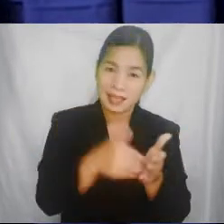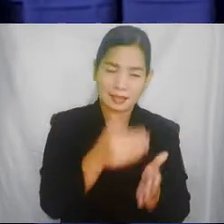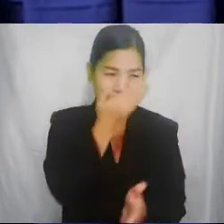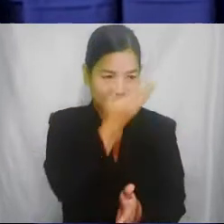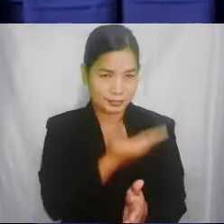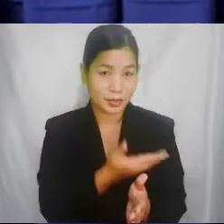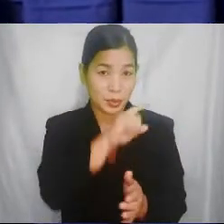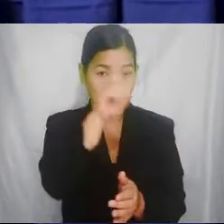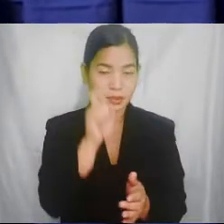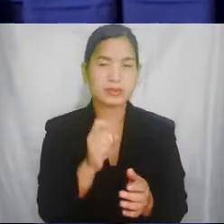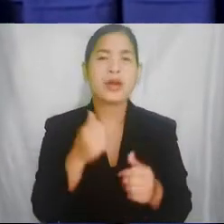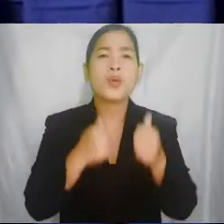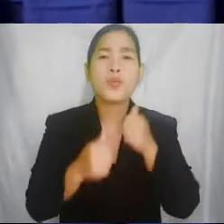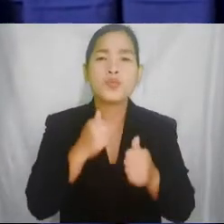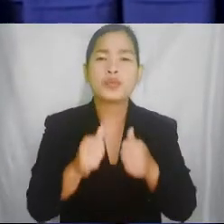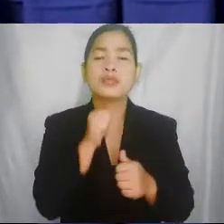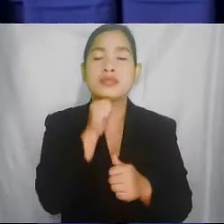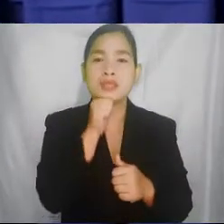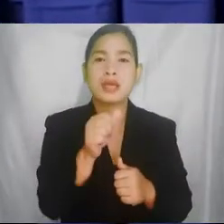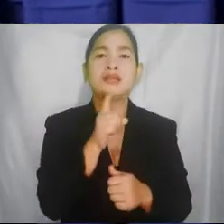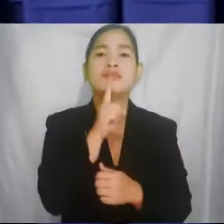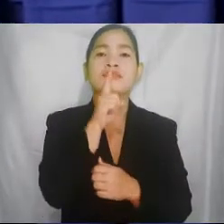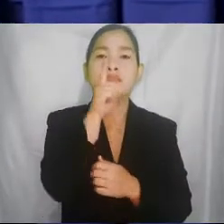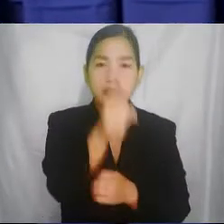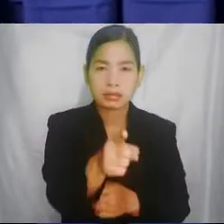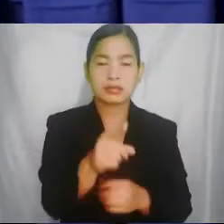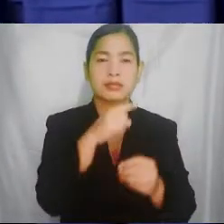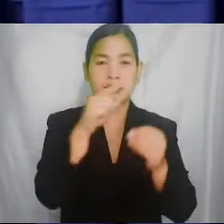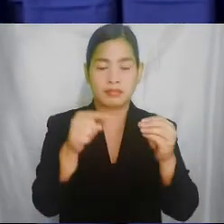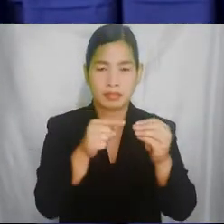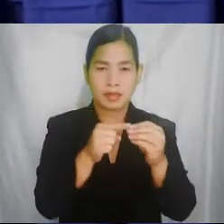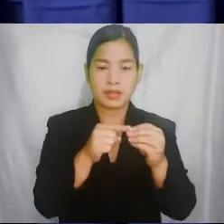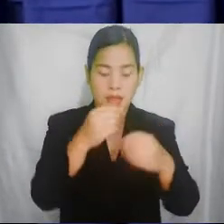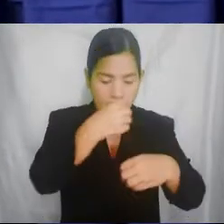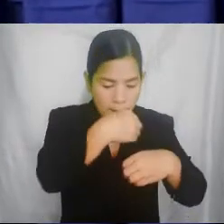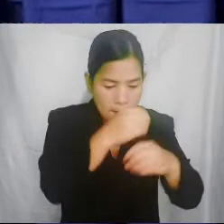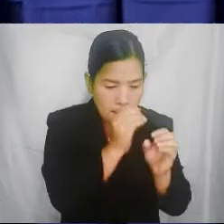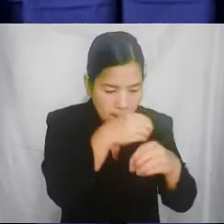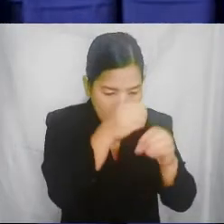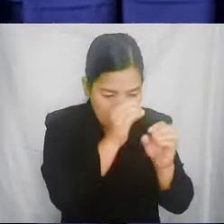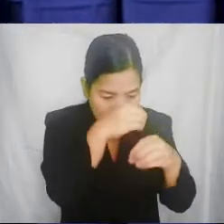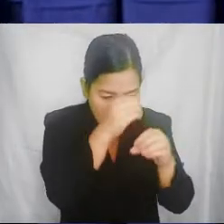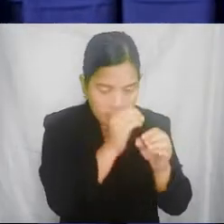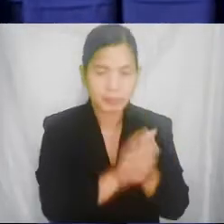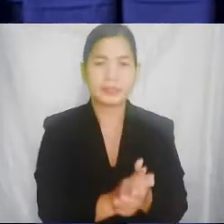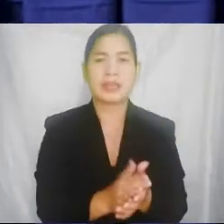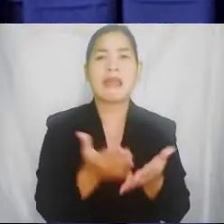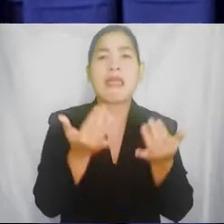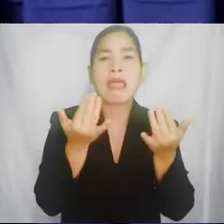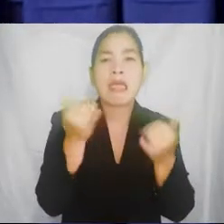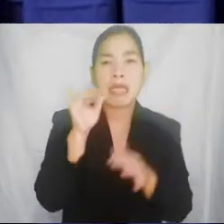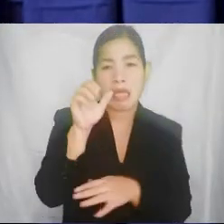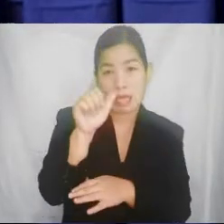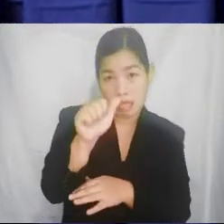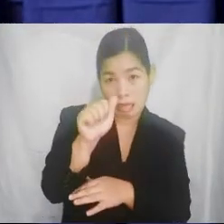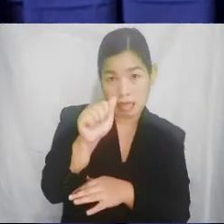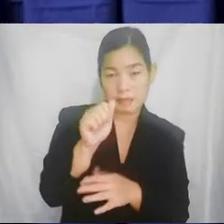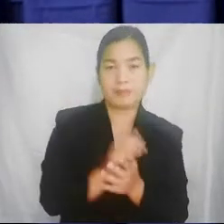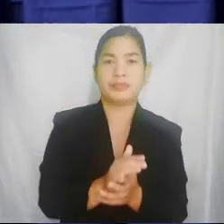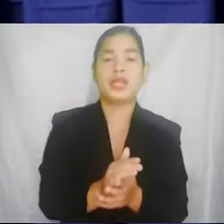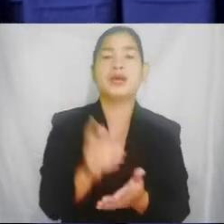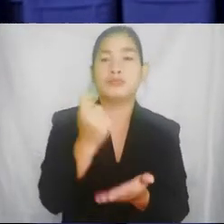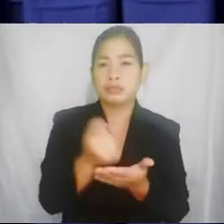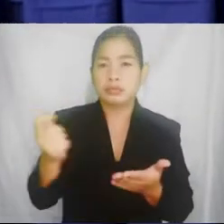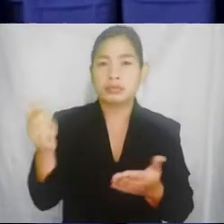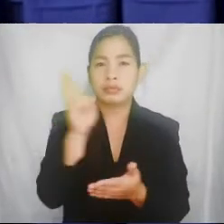which of the following is not true about a microscope? A. It is a tool used to enlarge the image